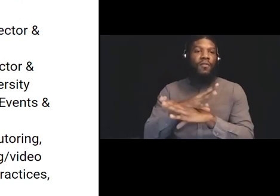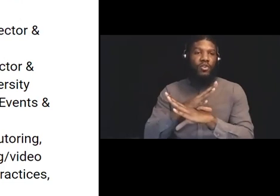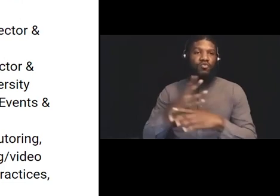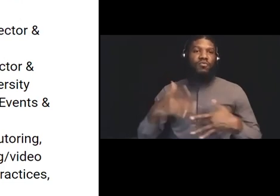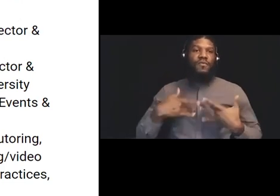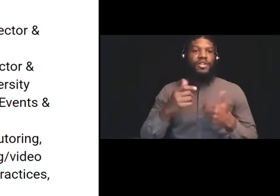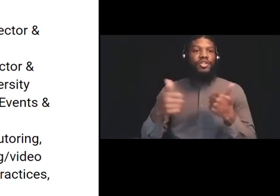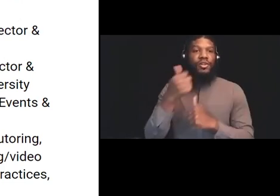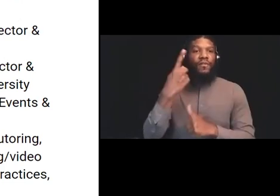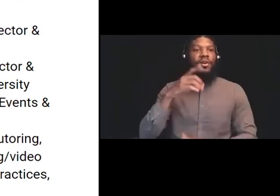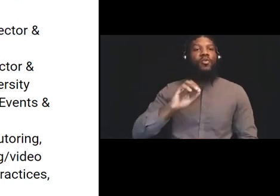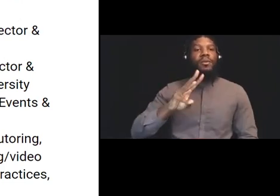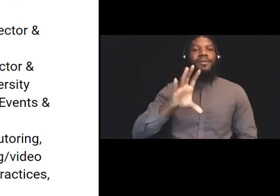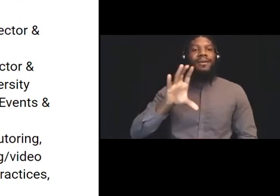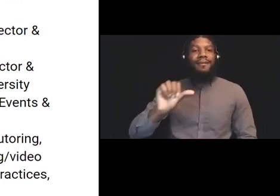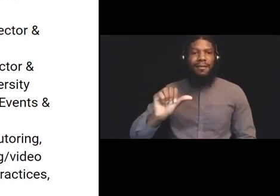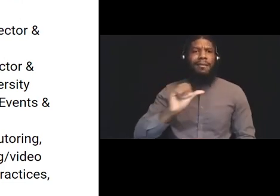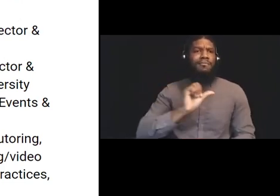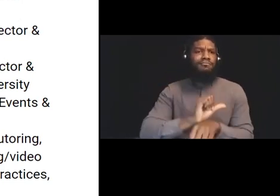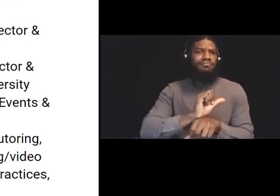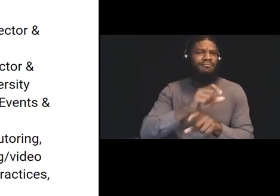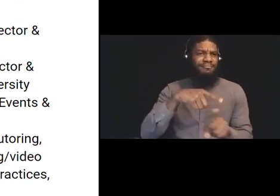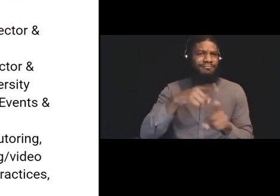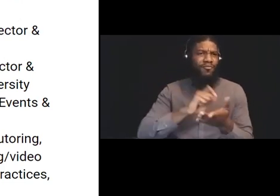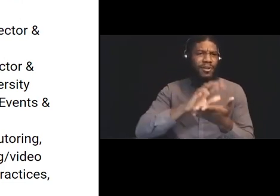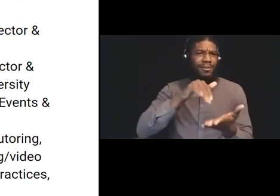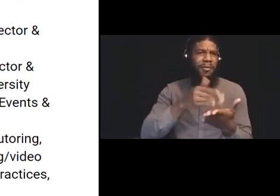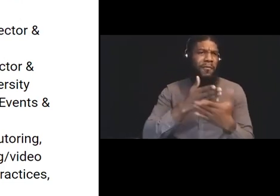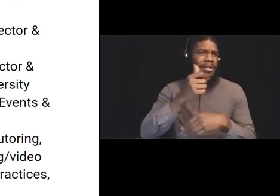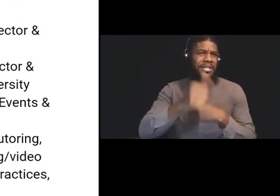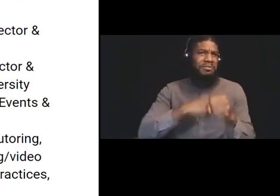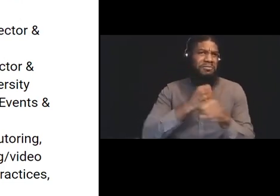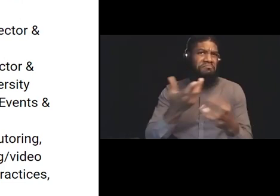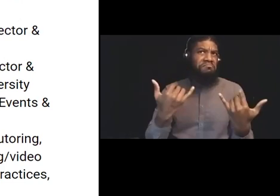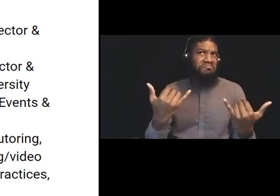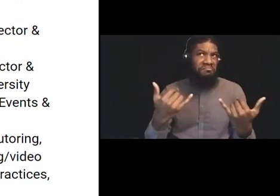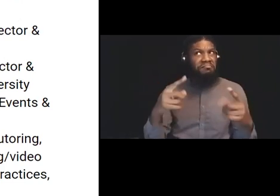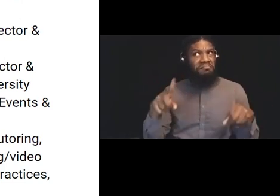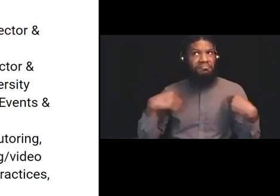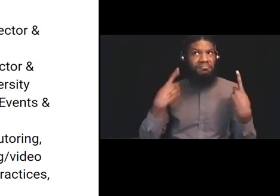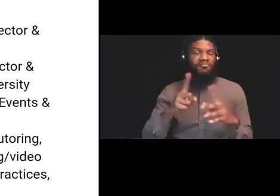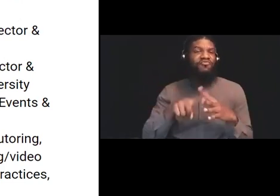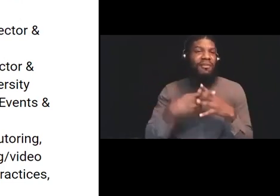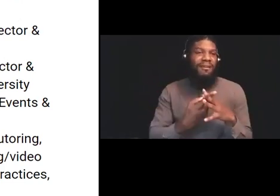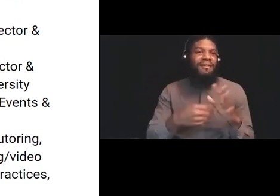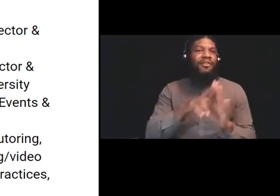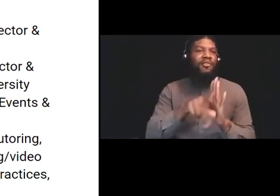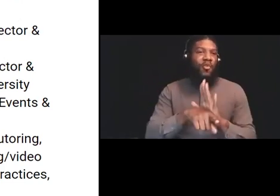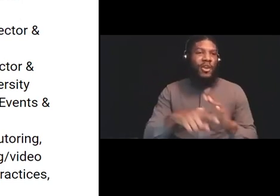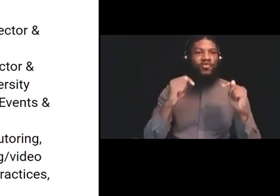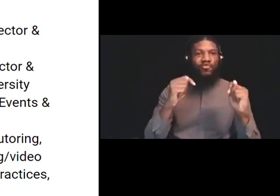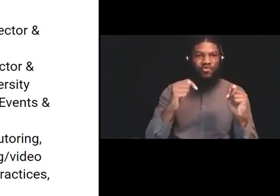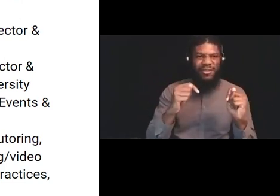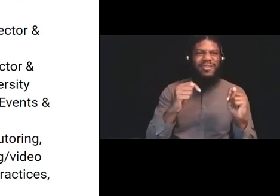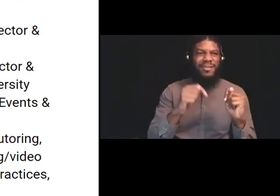OWCA. I've worked in writing centers for a little over 10 years now. I began as an undergraduate tutor at The